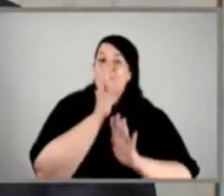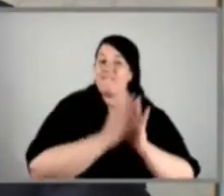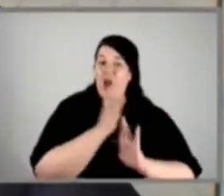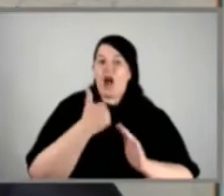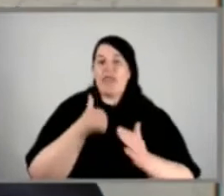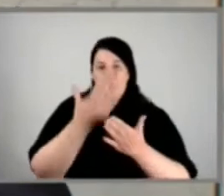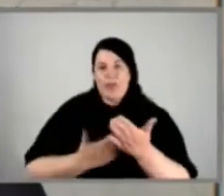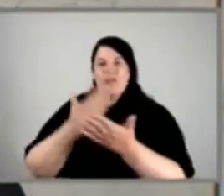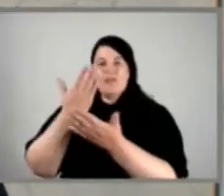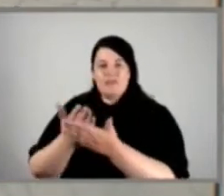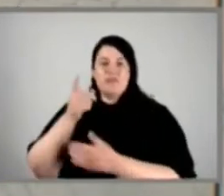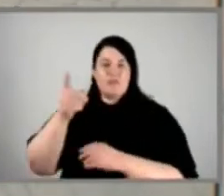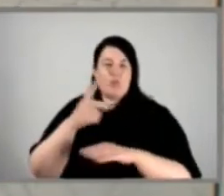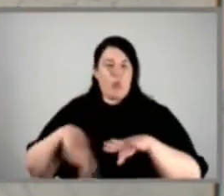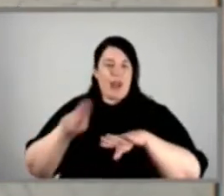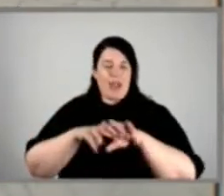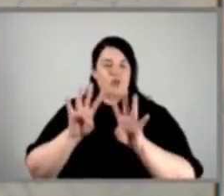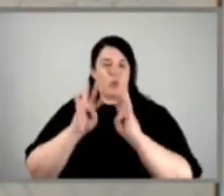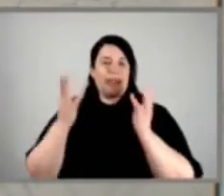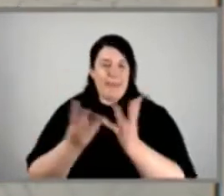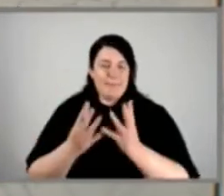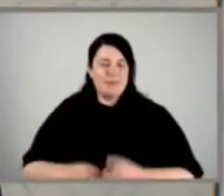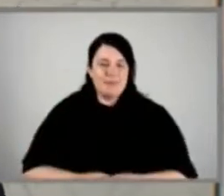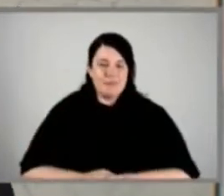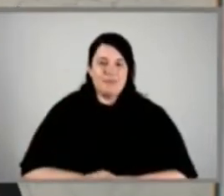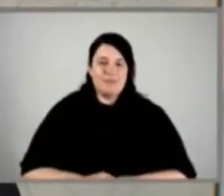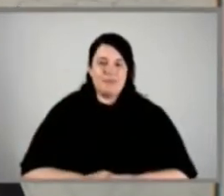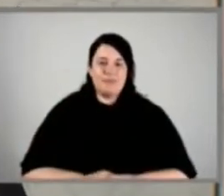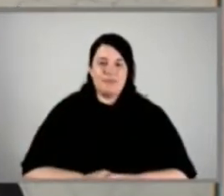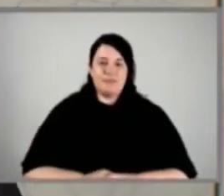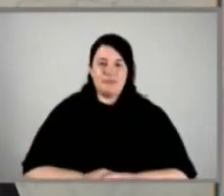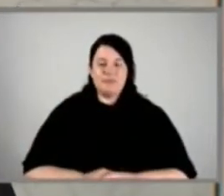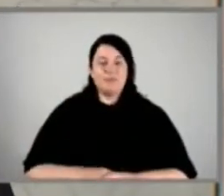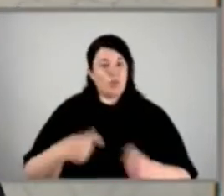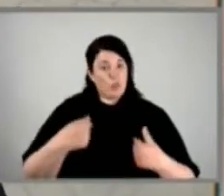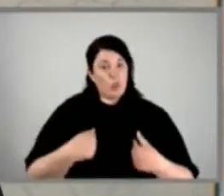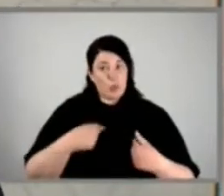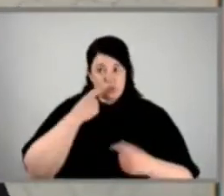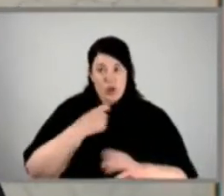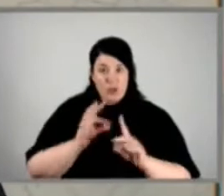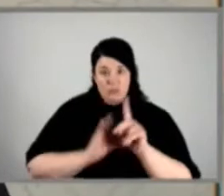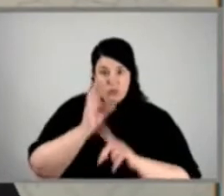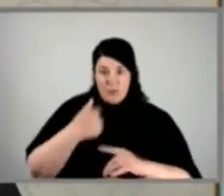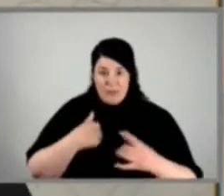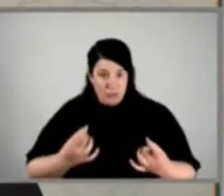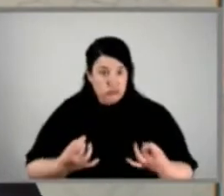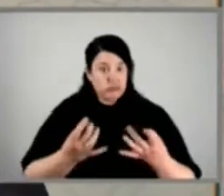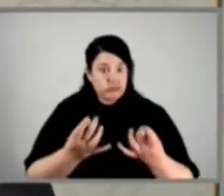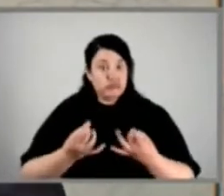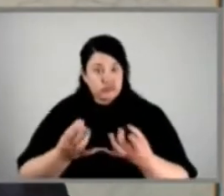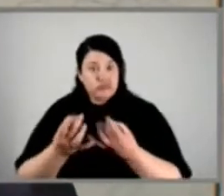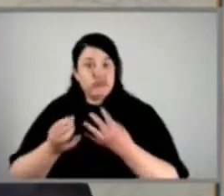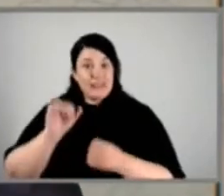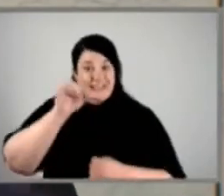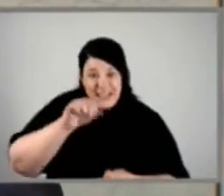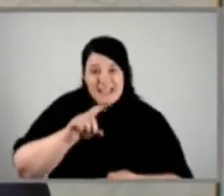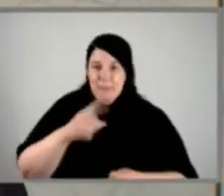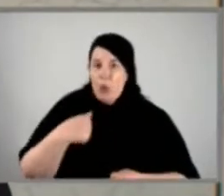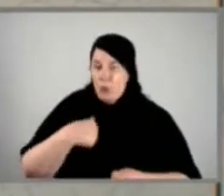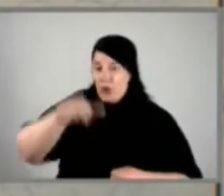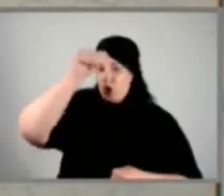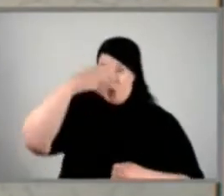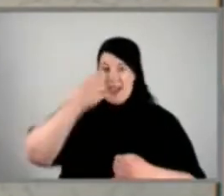today. And there are many, many things that we can do to improve our resilience, but the first is to acknowledge that there's a serious problem there that has to